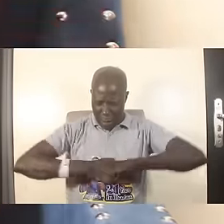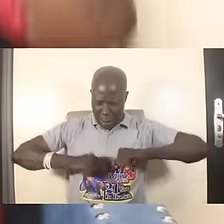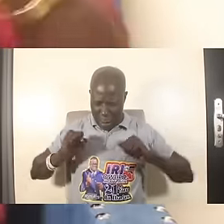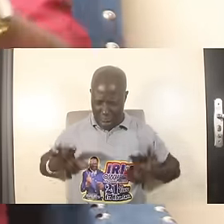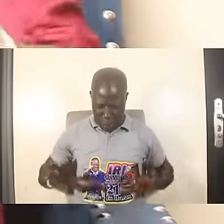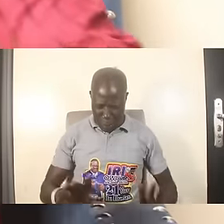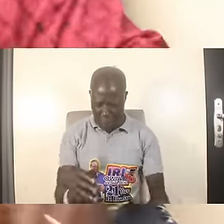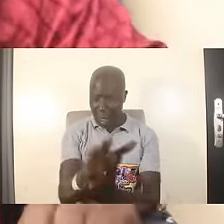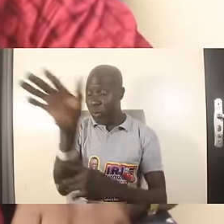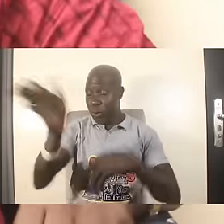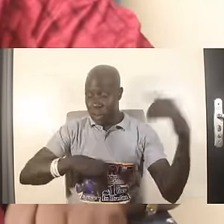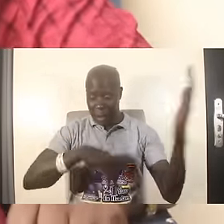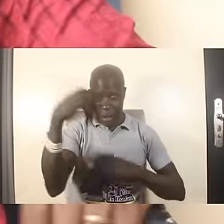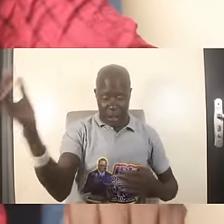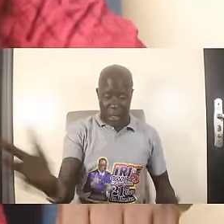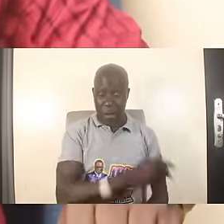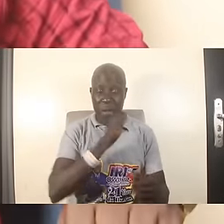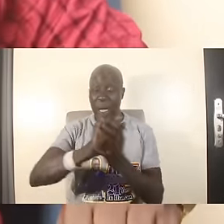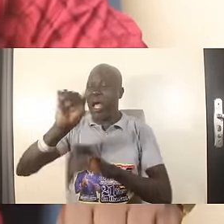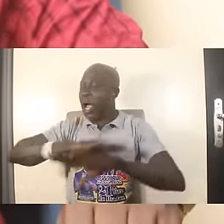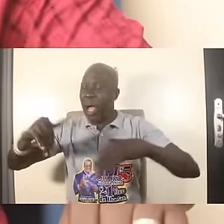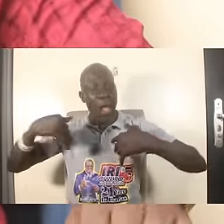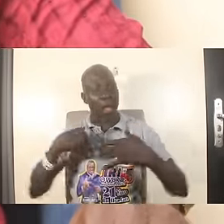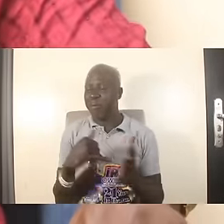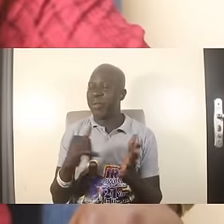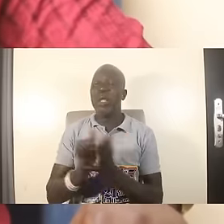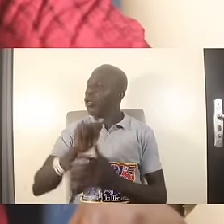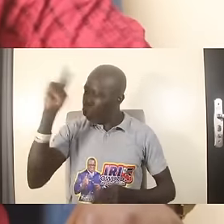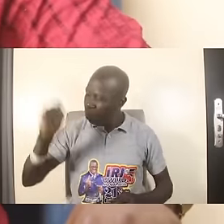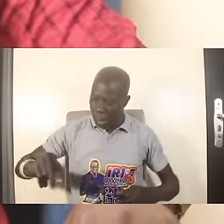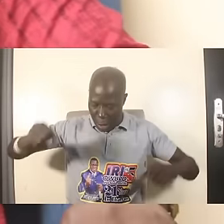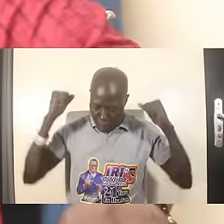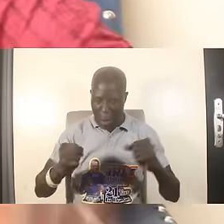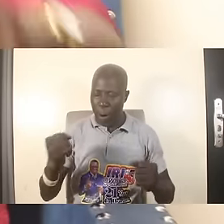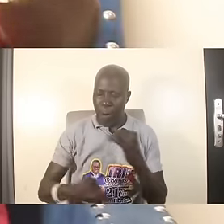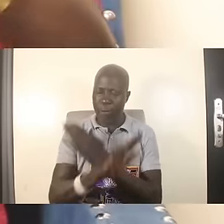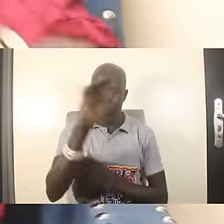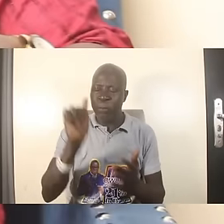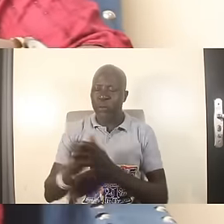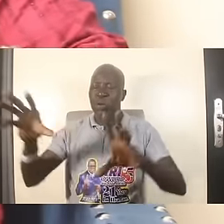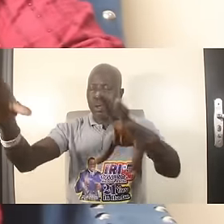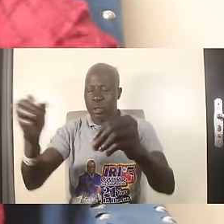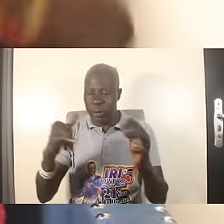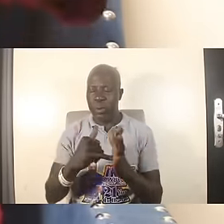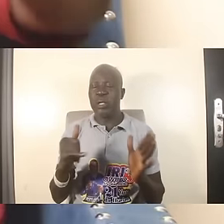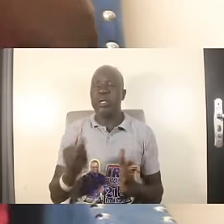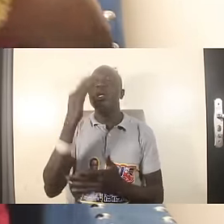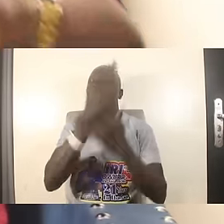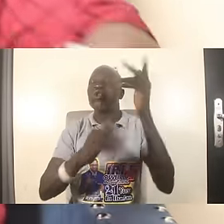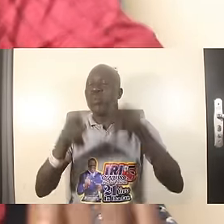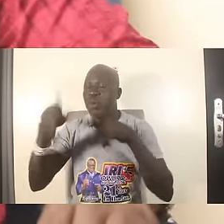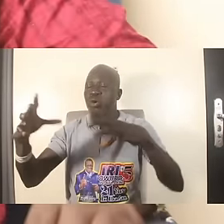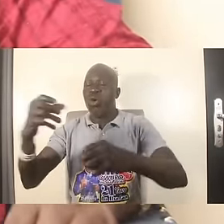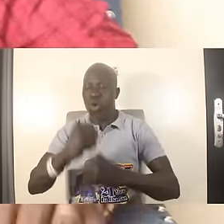Without power, you can't have it. You need the power of God. agbara Olorun to receive it. Lati gba. Awon kan lo